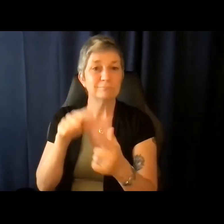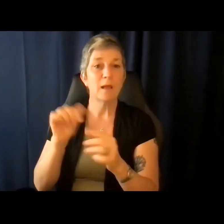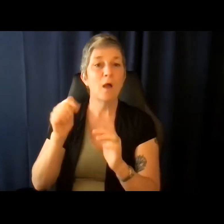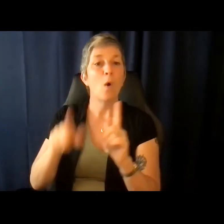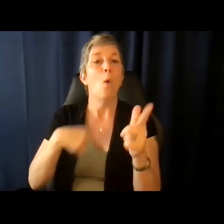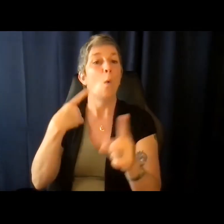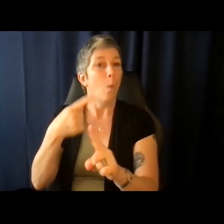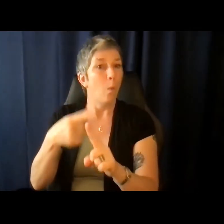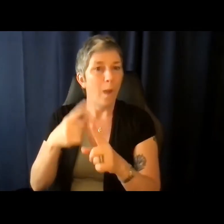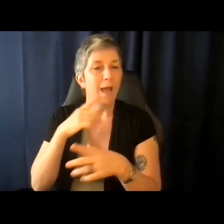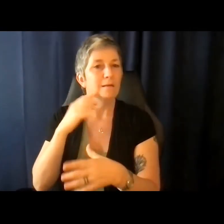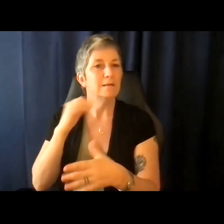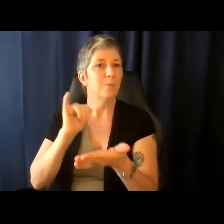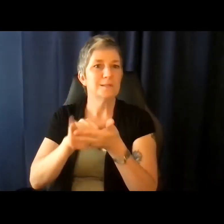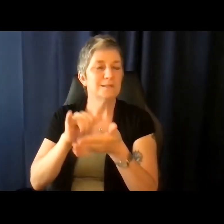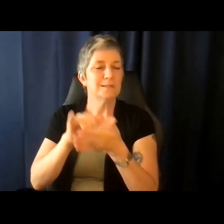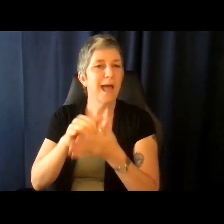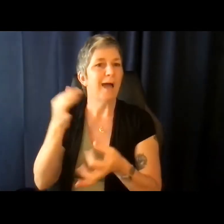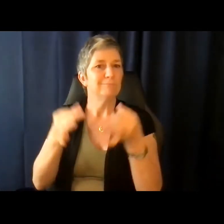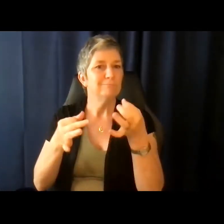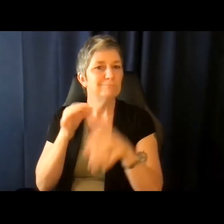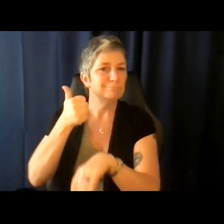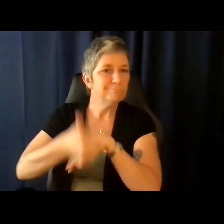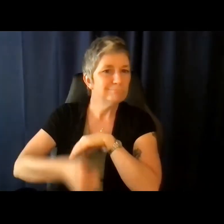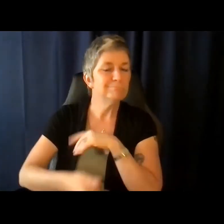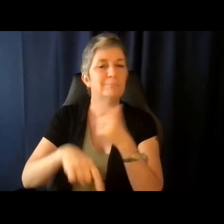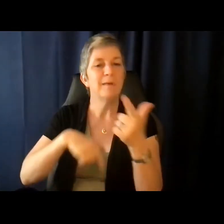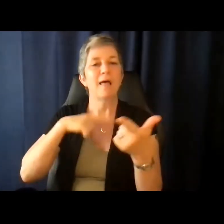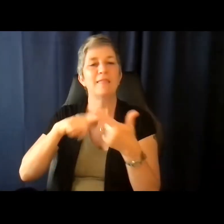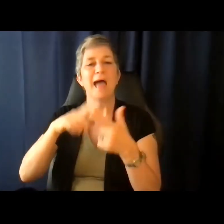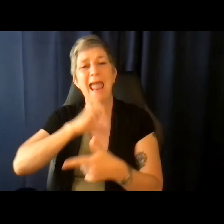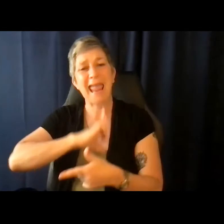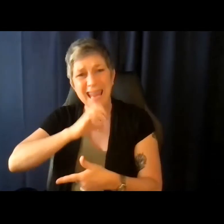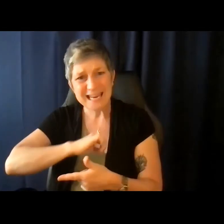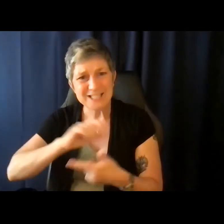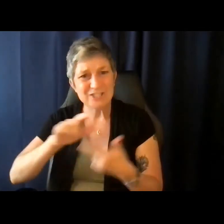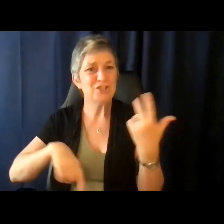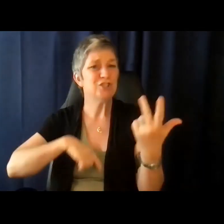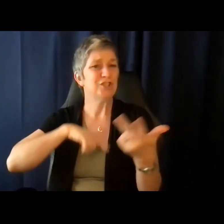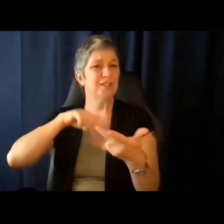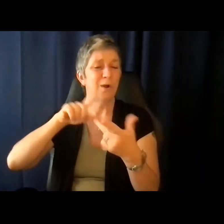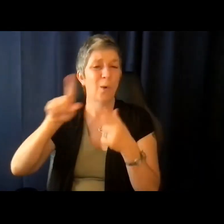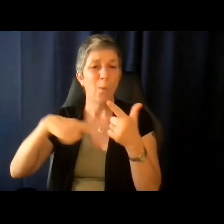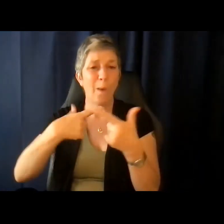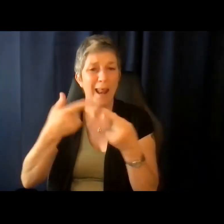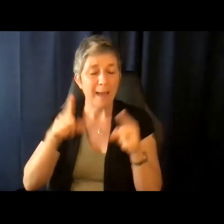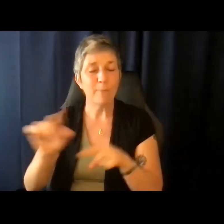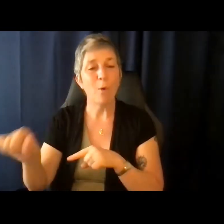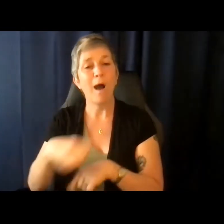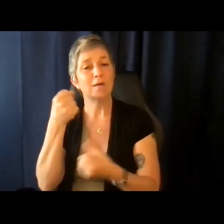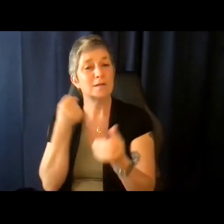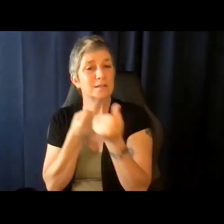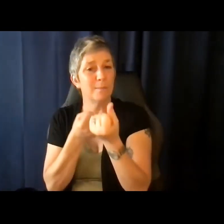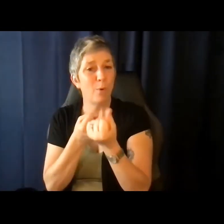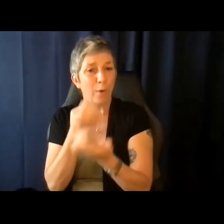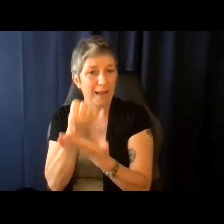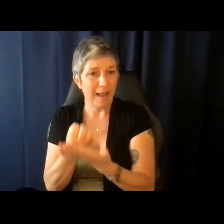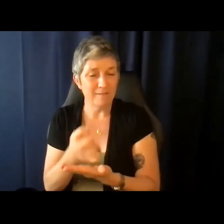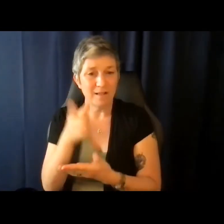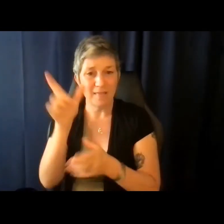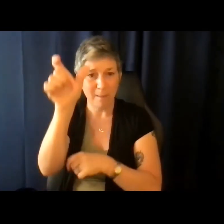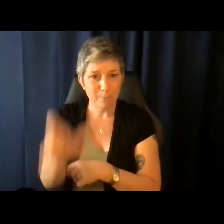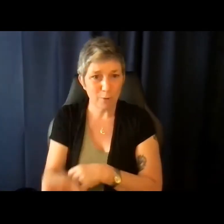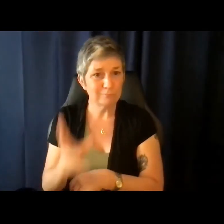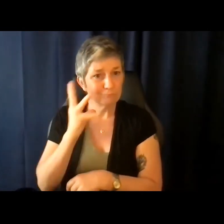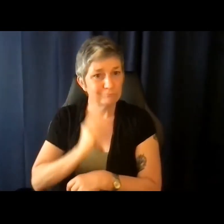that conviction? What was the age at the time of the conviction? And is there other supporting evidence that the person has